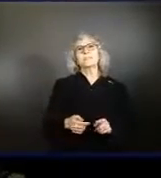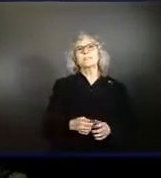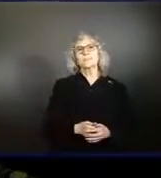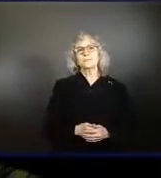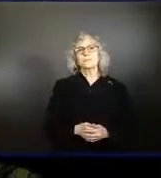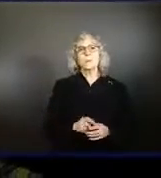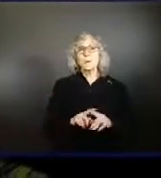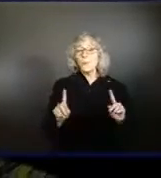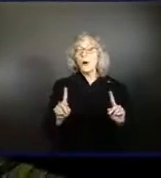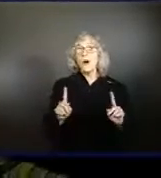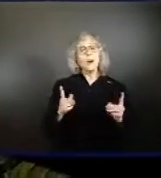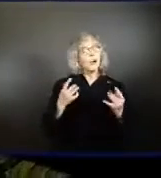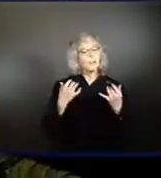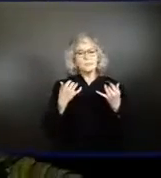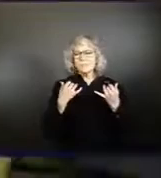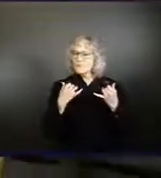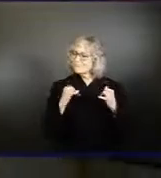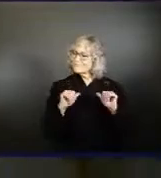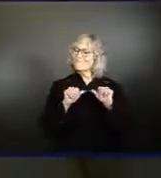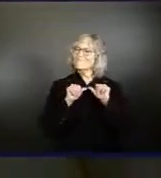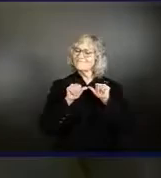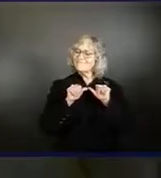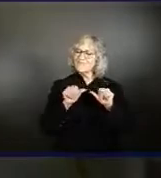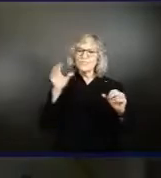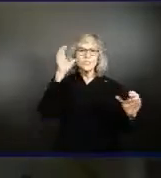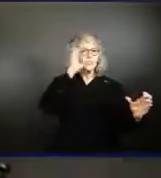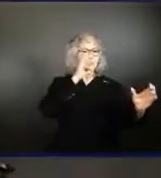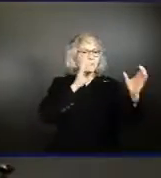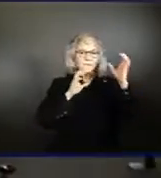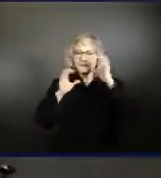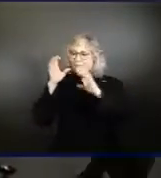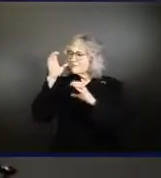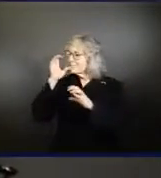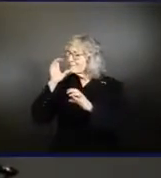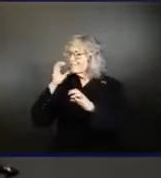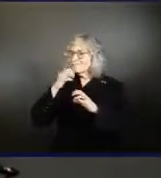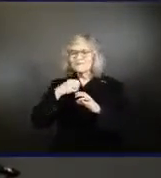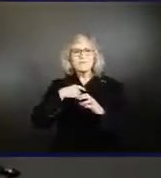But we continue to search. We can't help it.